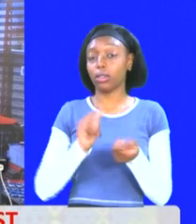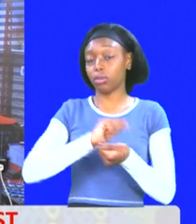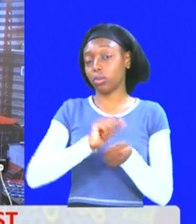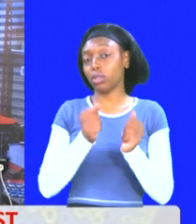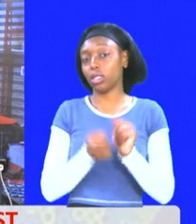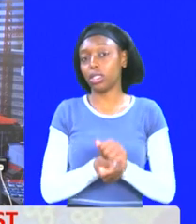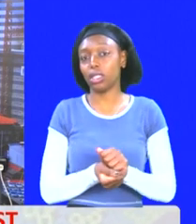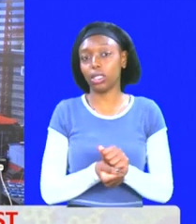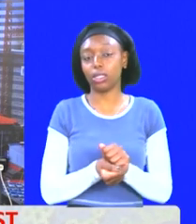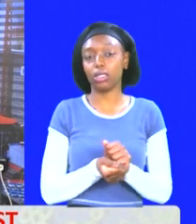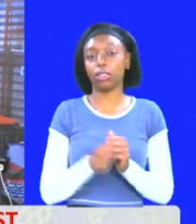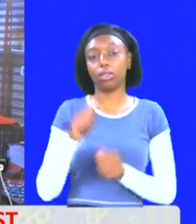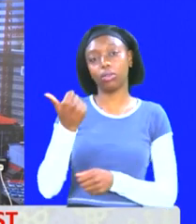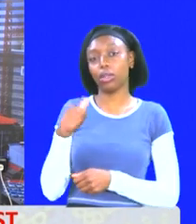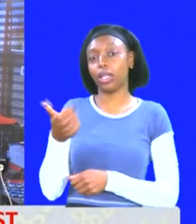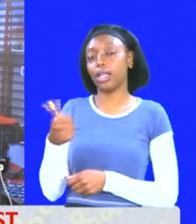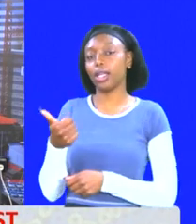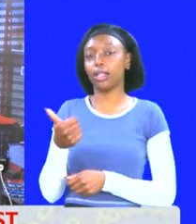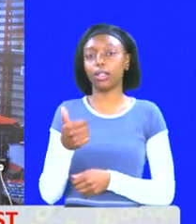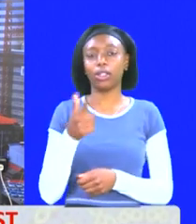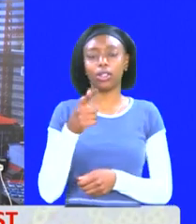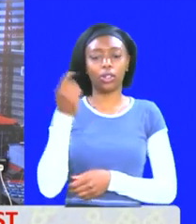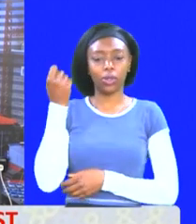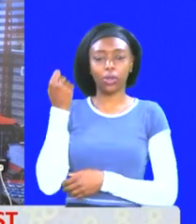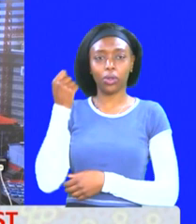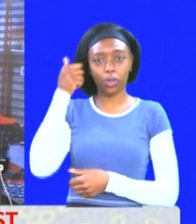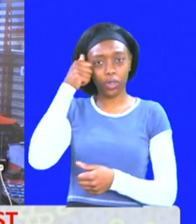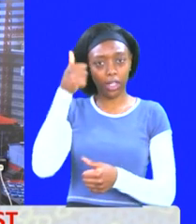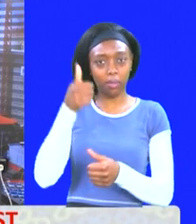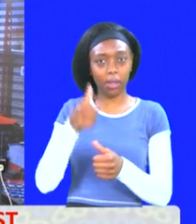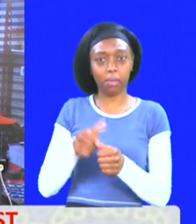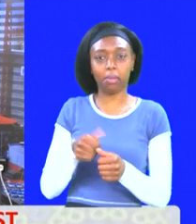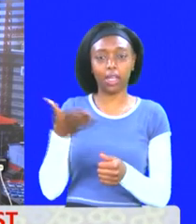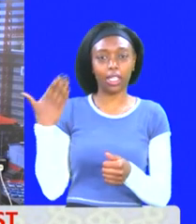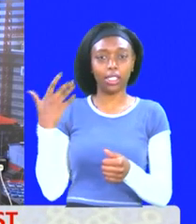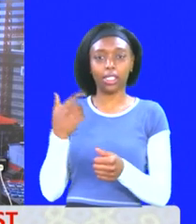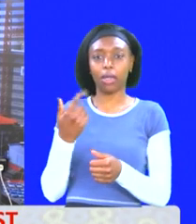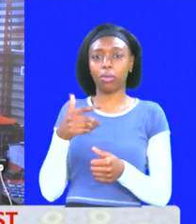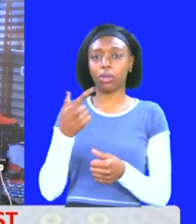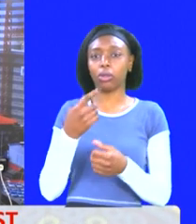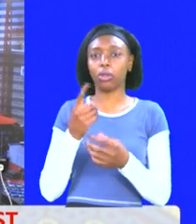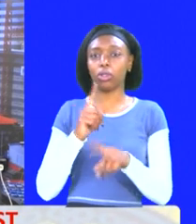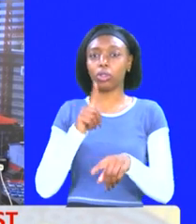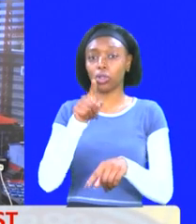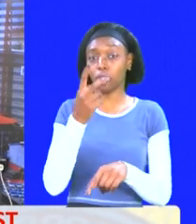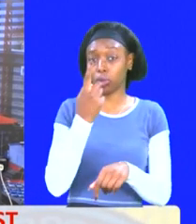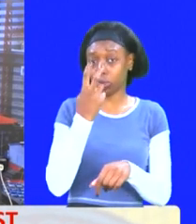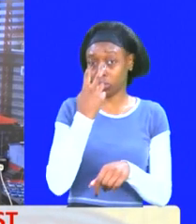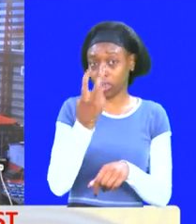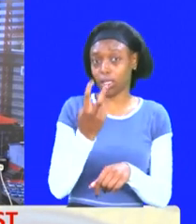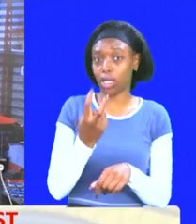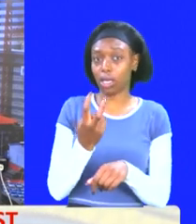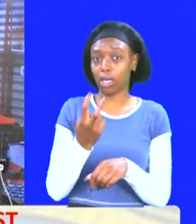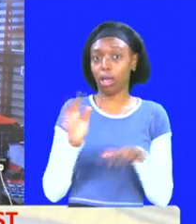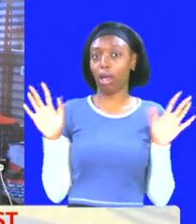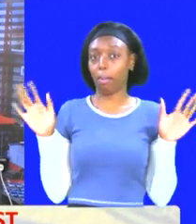wa highlights zikipita, unaona kandaye kamekuja, hiyo ujue ni Twitter. Tunajua tu, there's something that's trending somewhere. But anyway, also ina nitapita lo